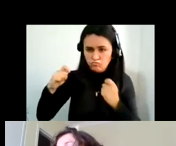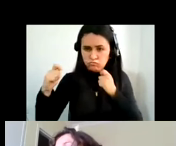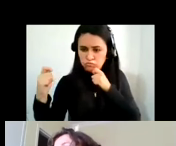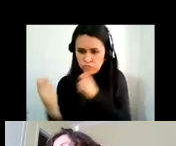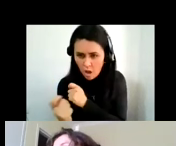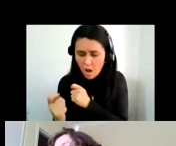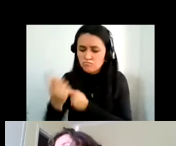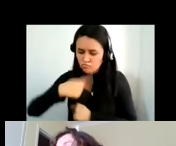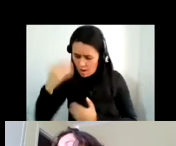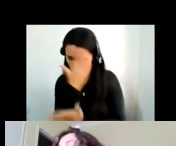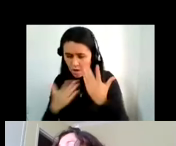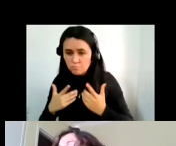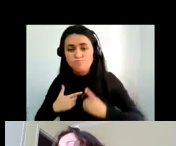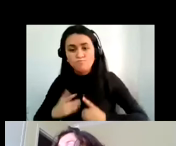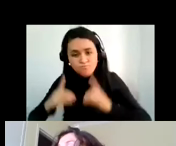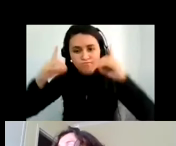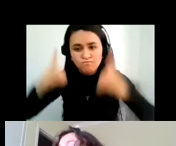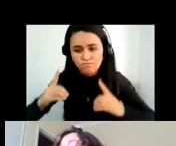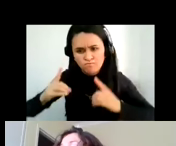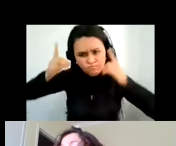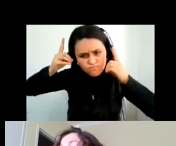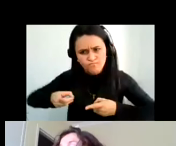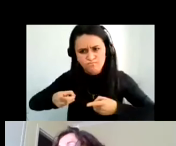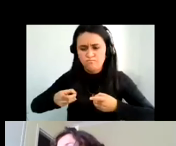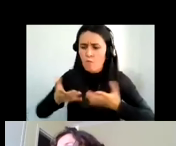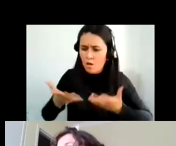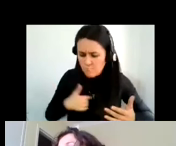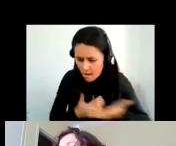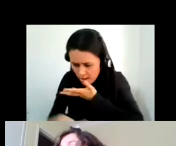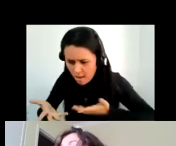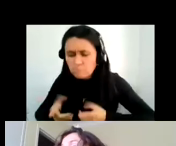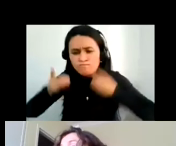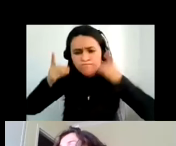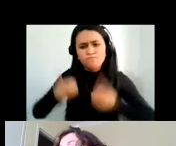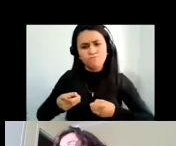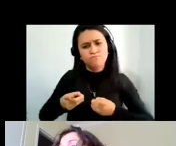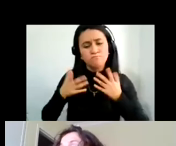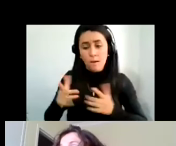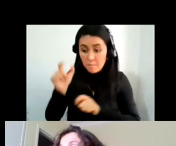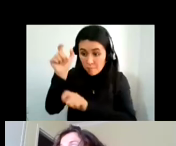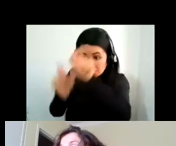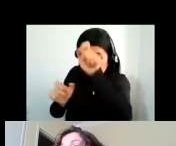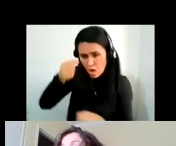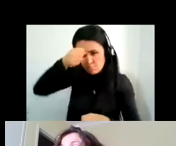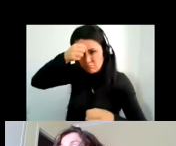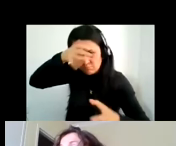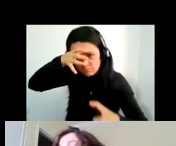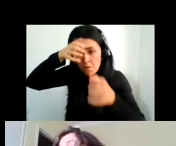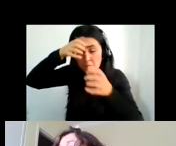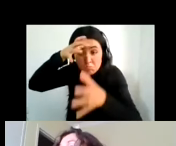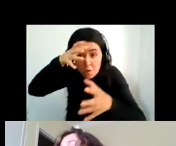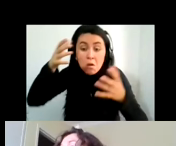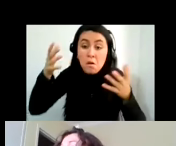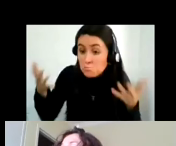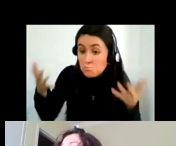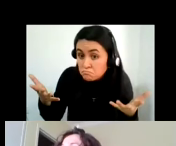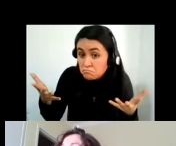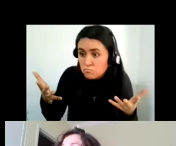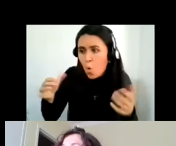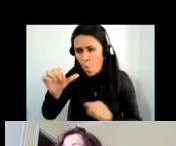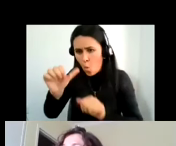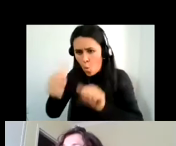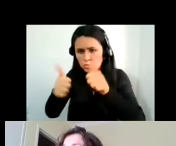have been involved across are convened again, possibly with additional players that are very important for different barriers that have been identified, to